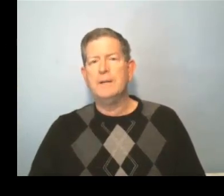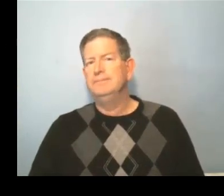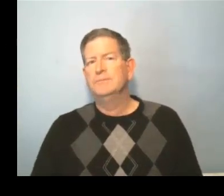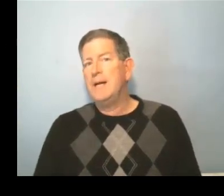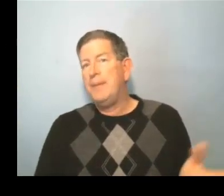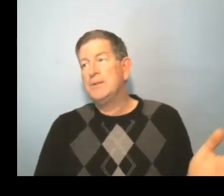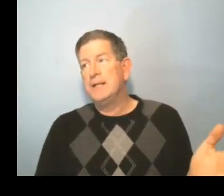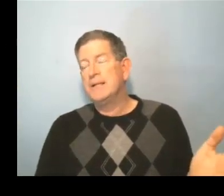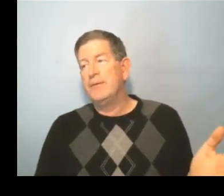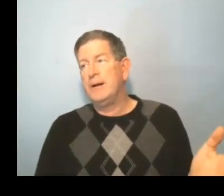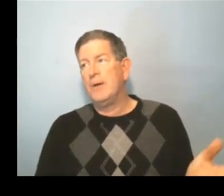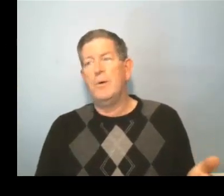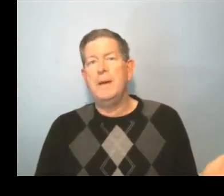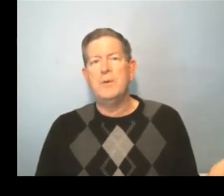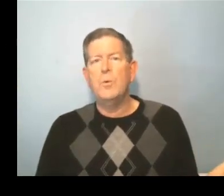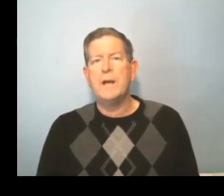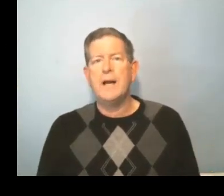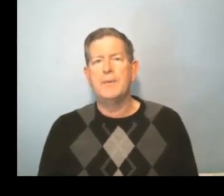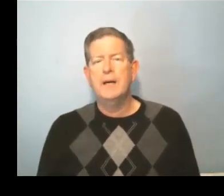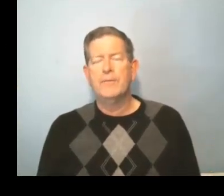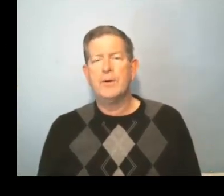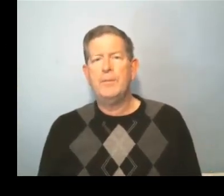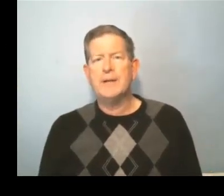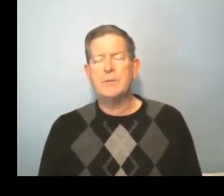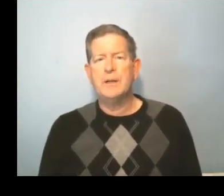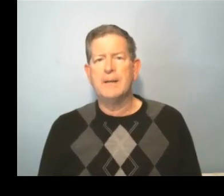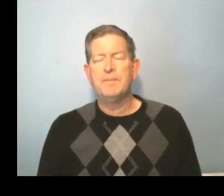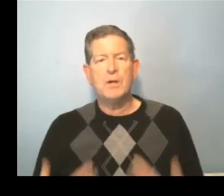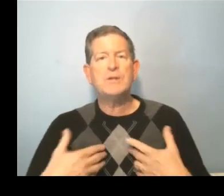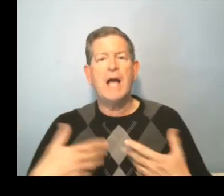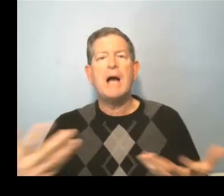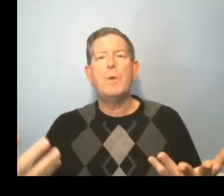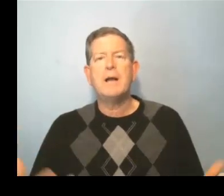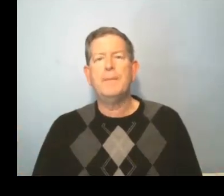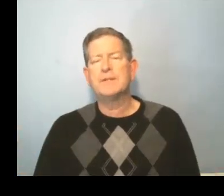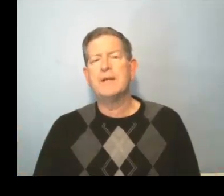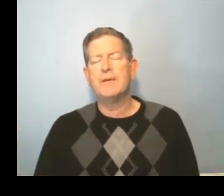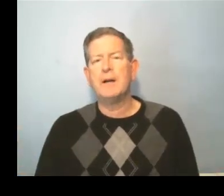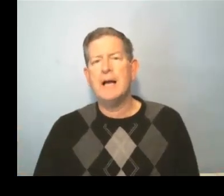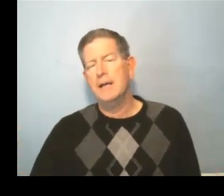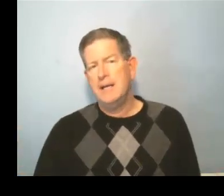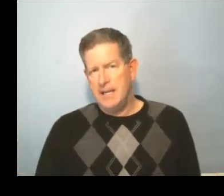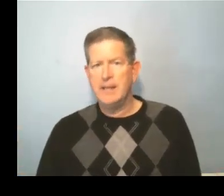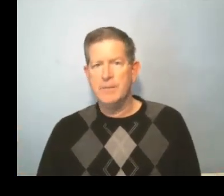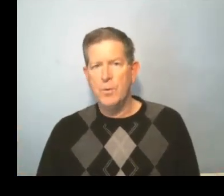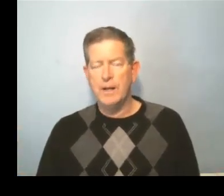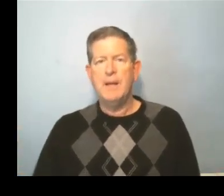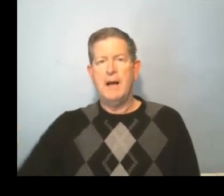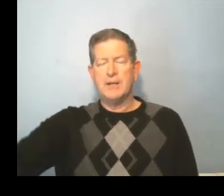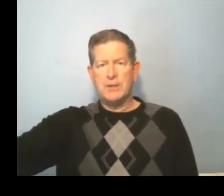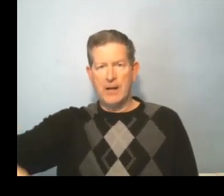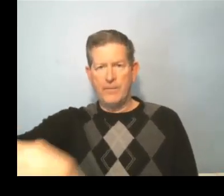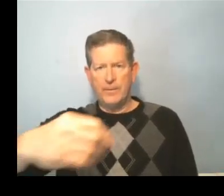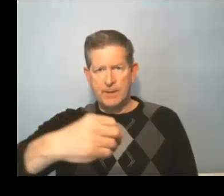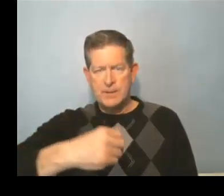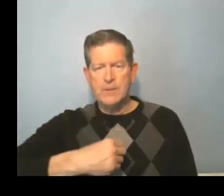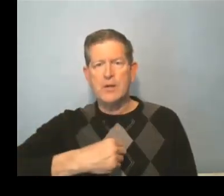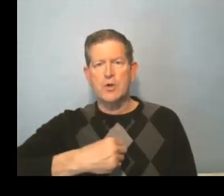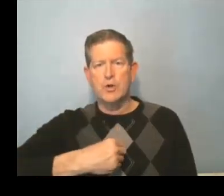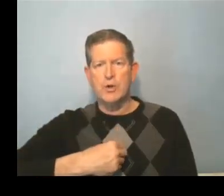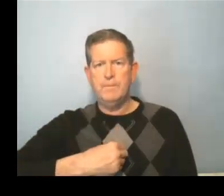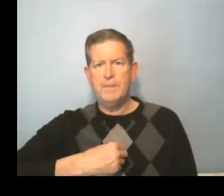in the morning. What happens at 7 o'clock? Well, maybe you wake up. Very good possibility. So I'll say I wake up at 7 o'clock in the morning. I'll start off with